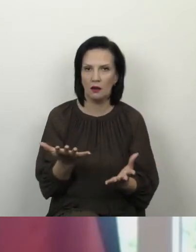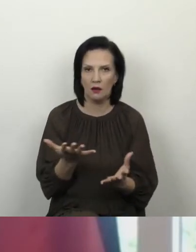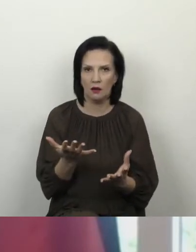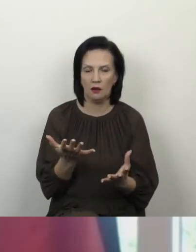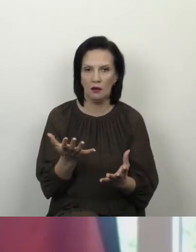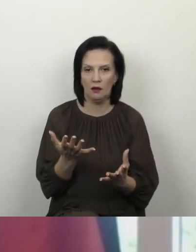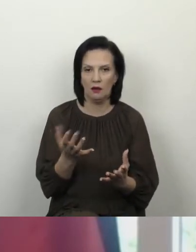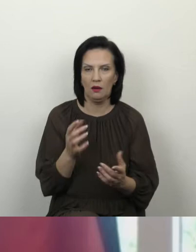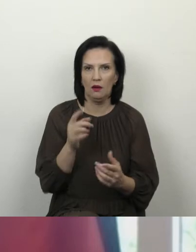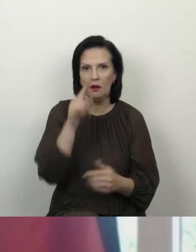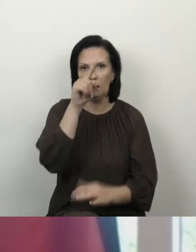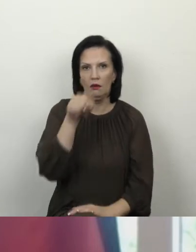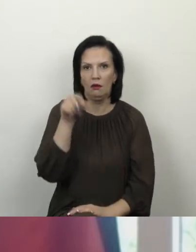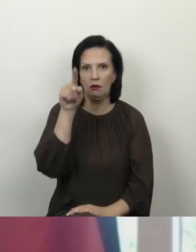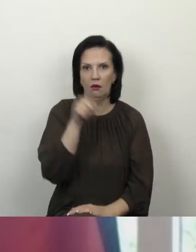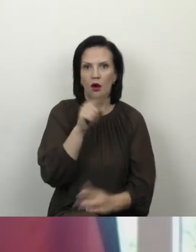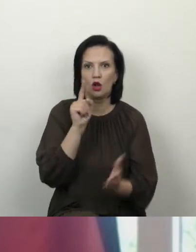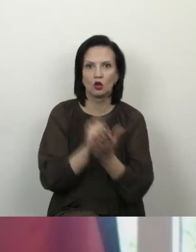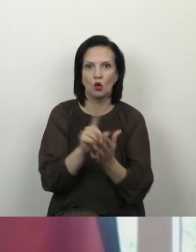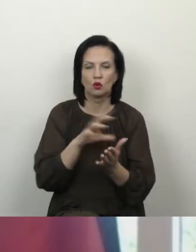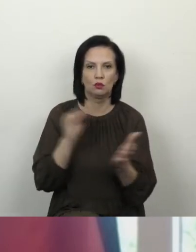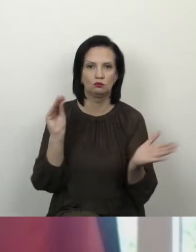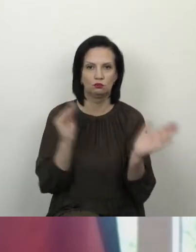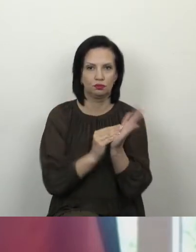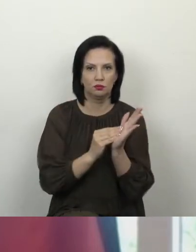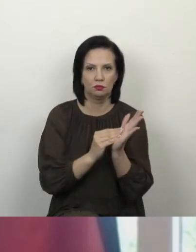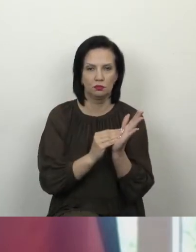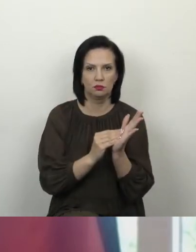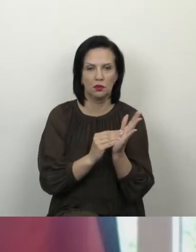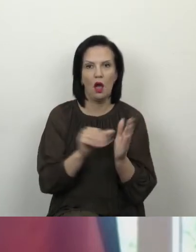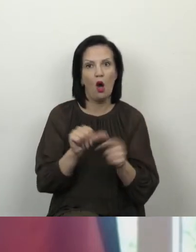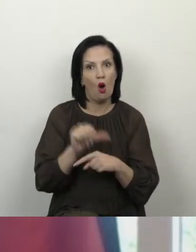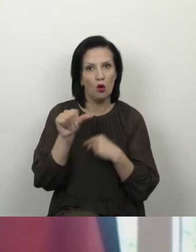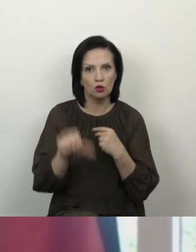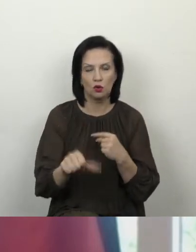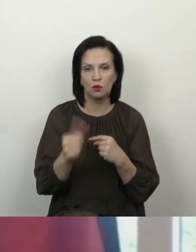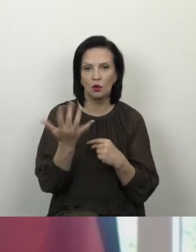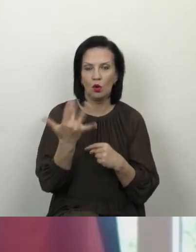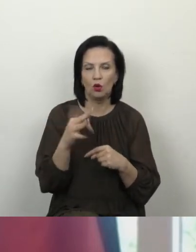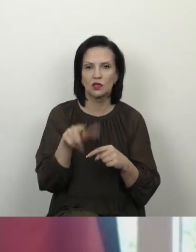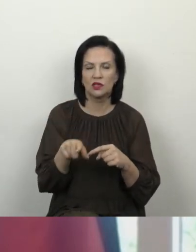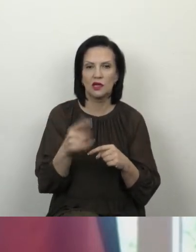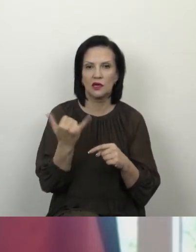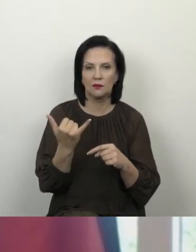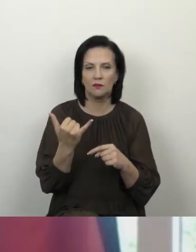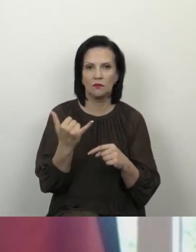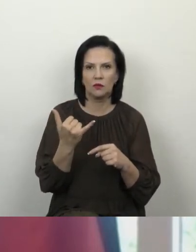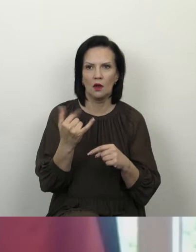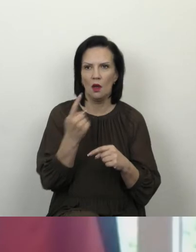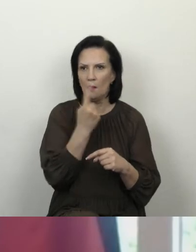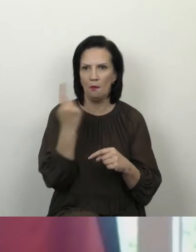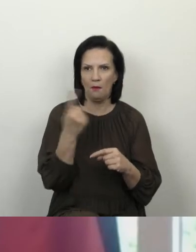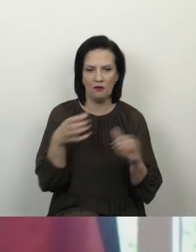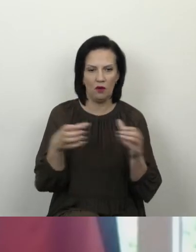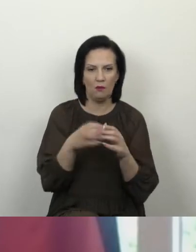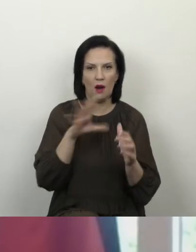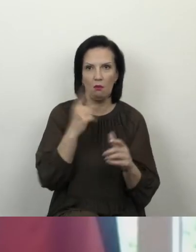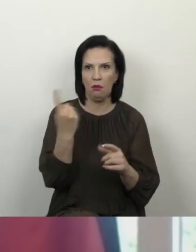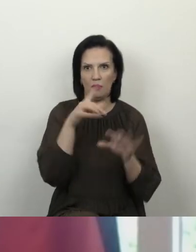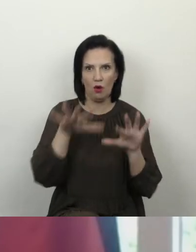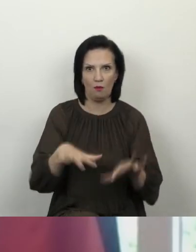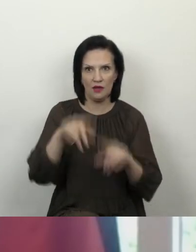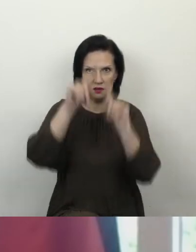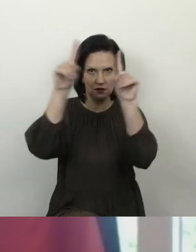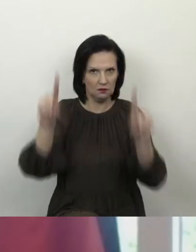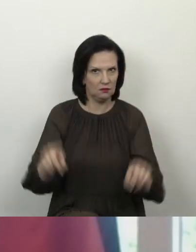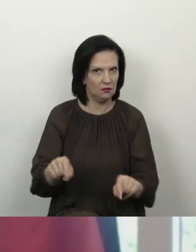to the governing party ranked number 1 on the list. Of course, this kind of design should still be